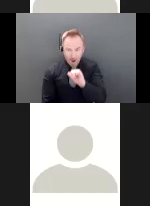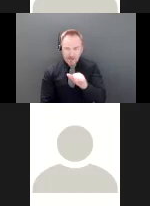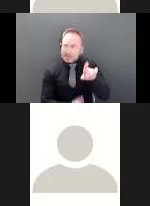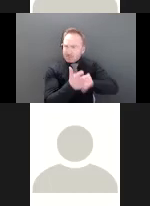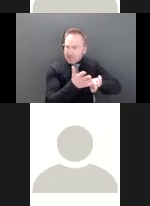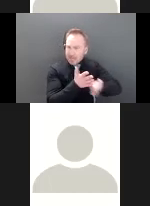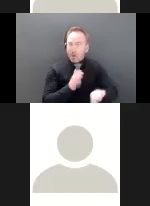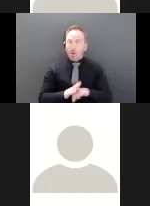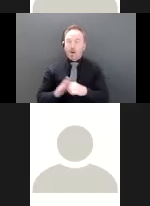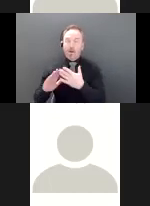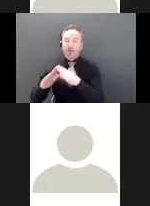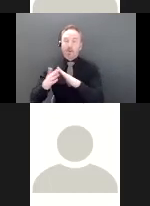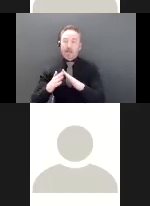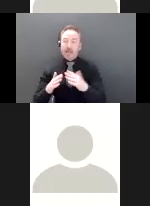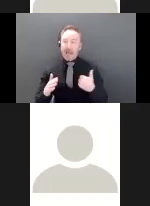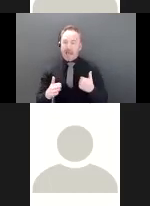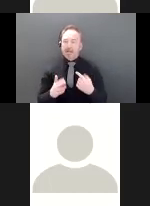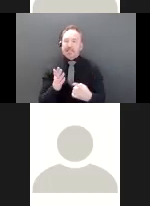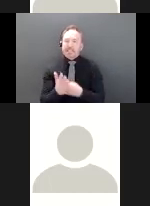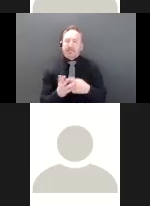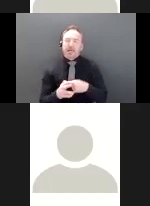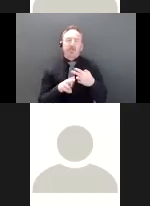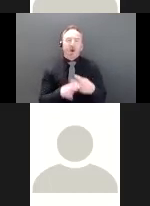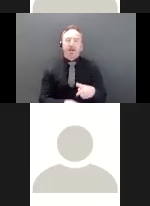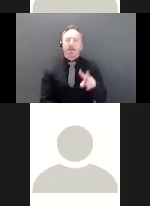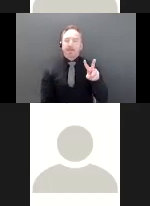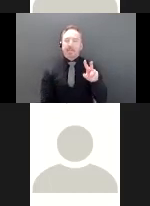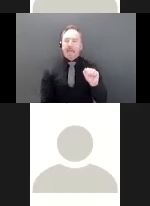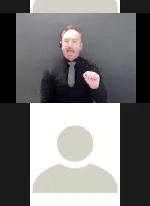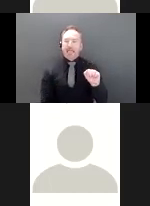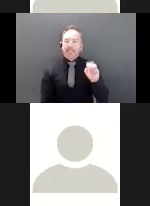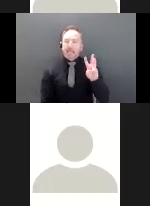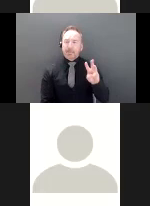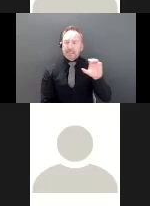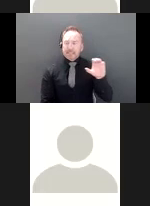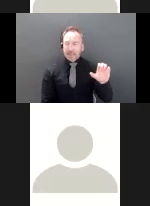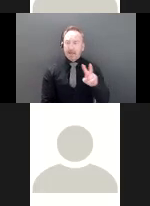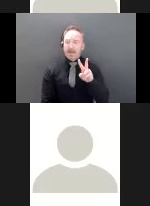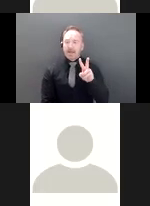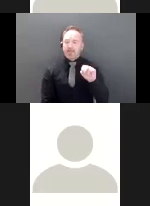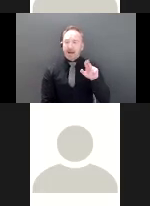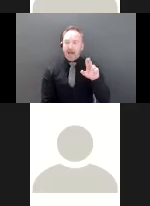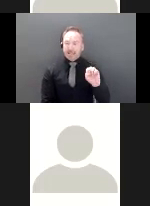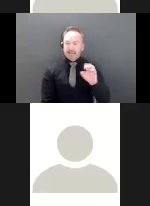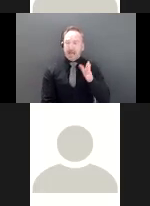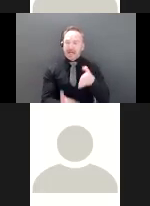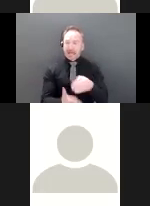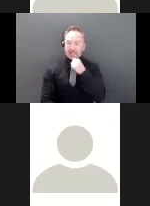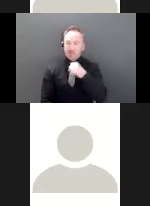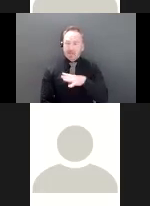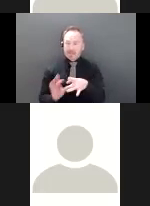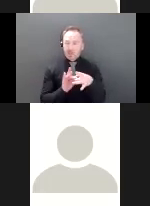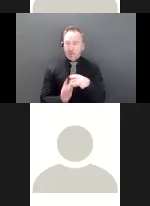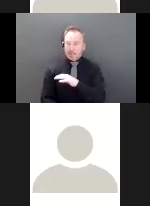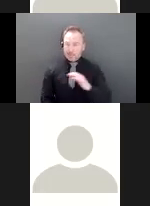community has a sometimes called VAWCC, Violence Against Women Coordinating Committee. However, when we asked them kind